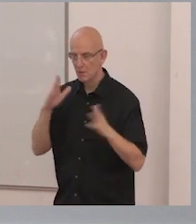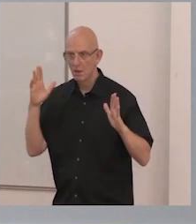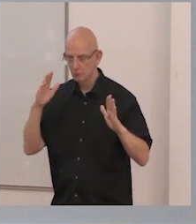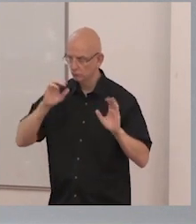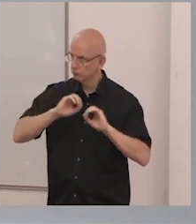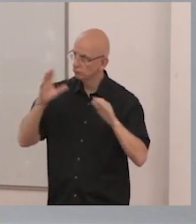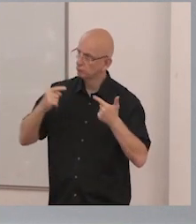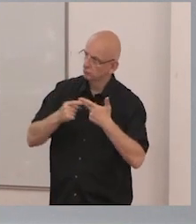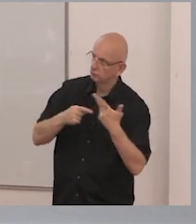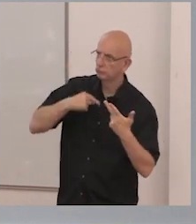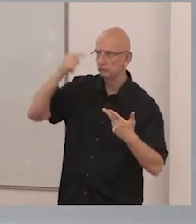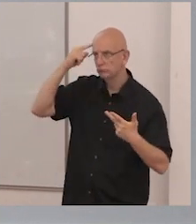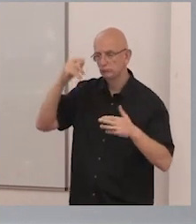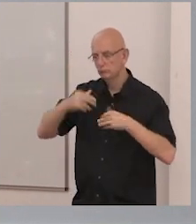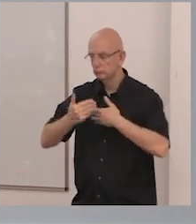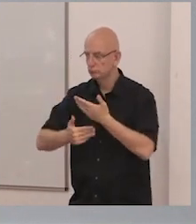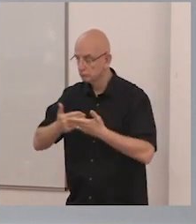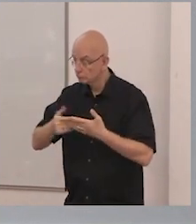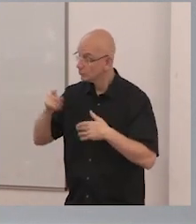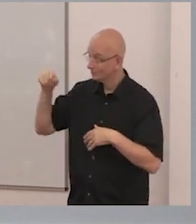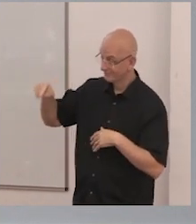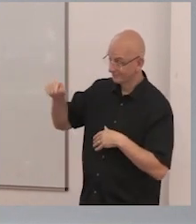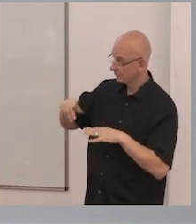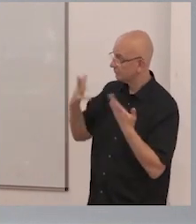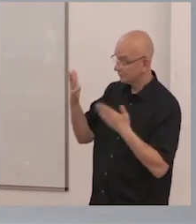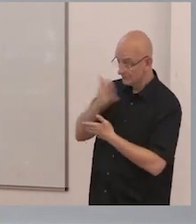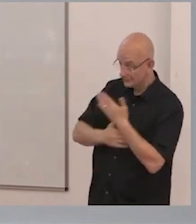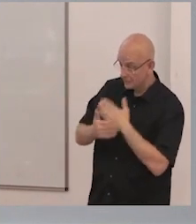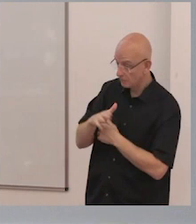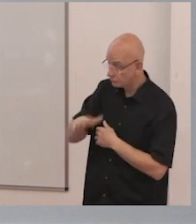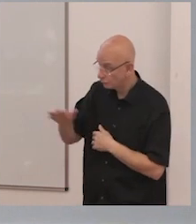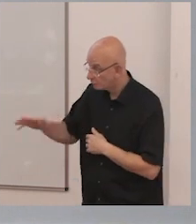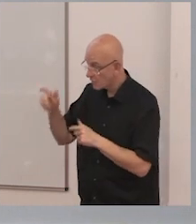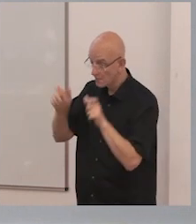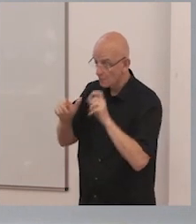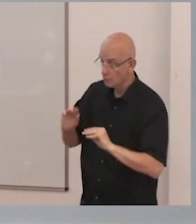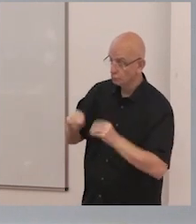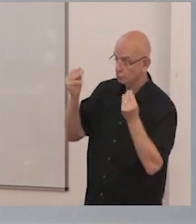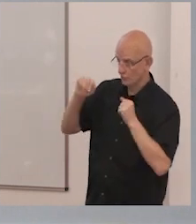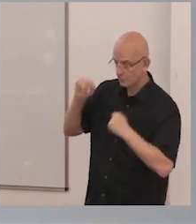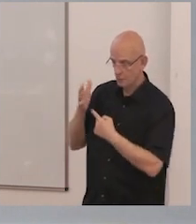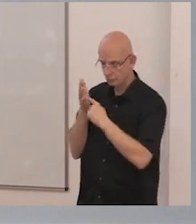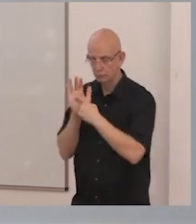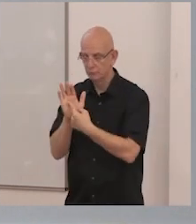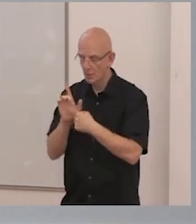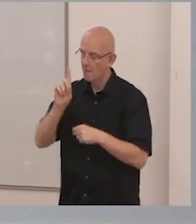really important and ways in which the CIPD builds on and strengthens the